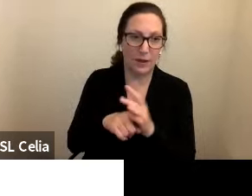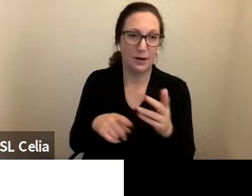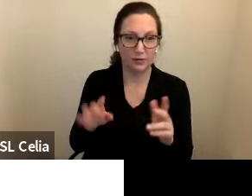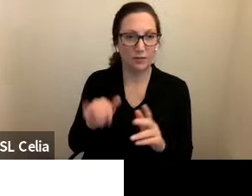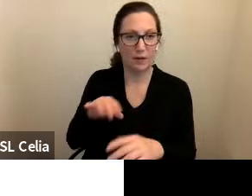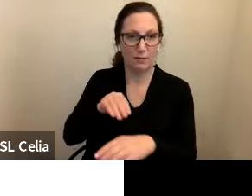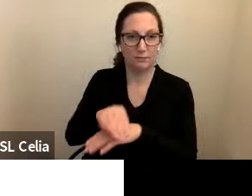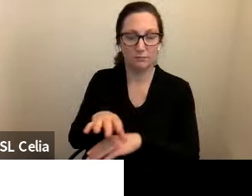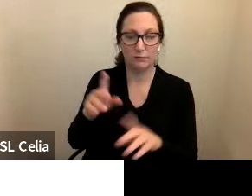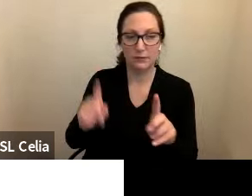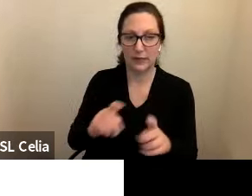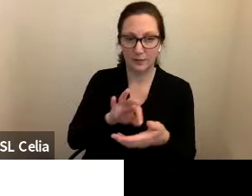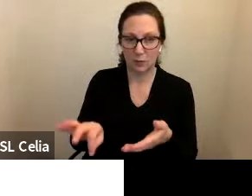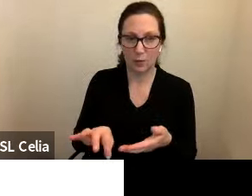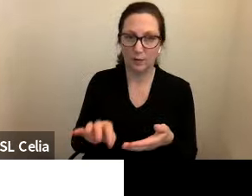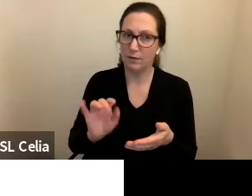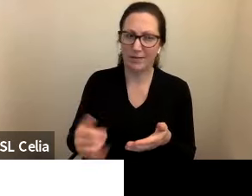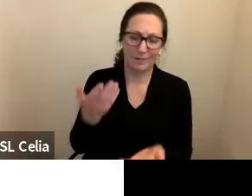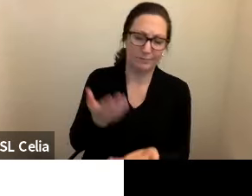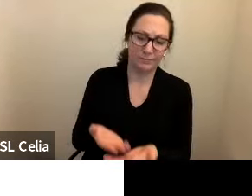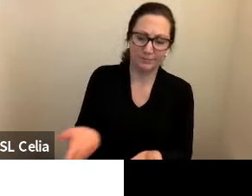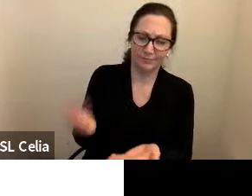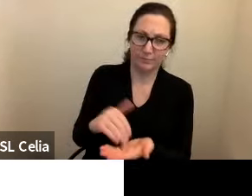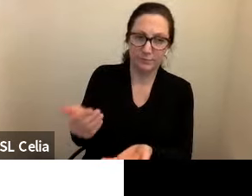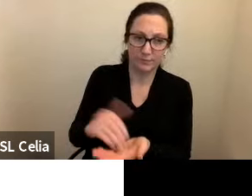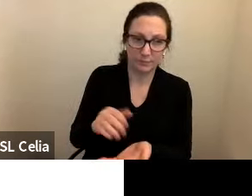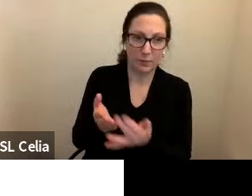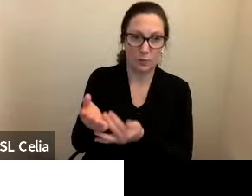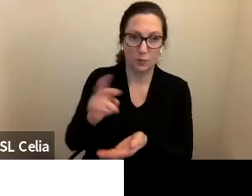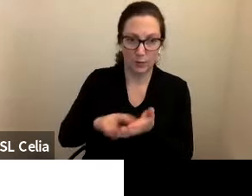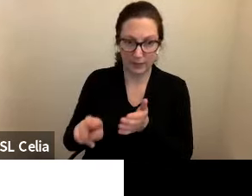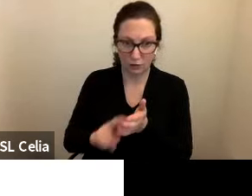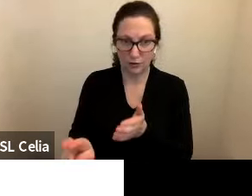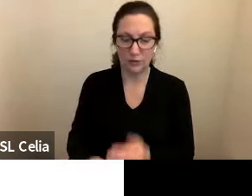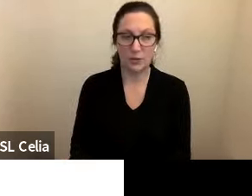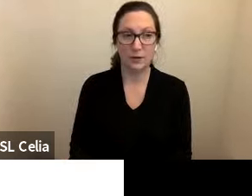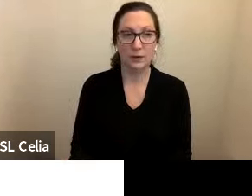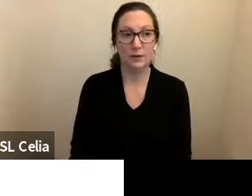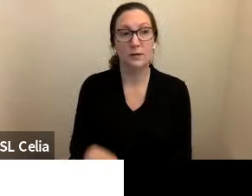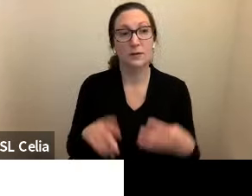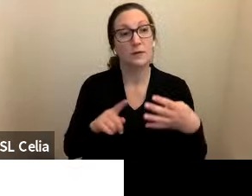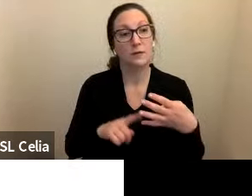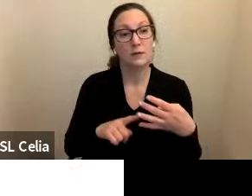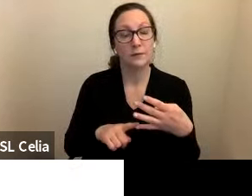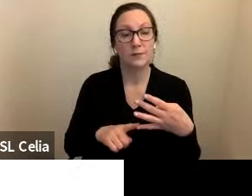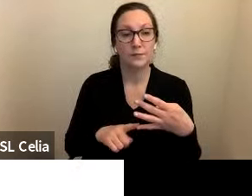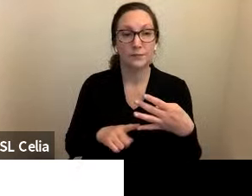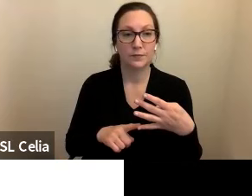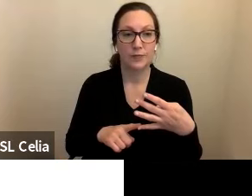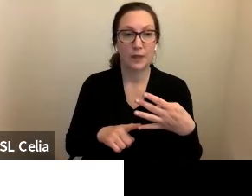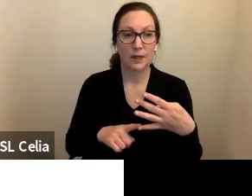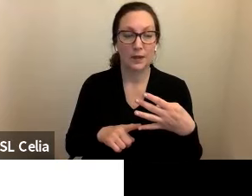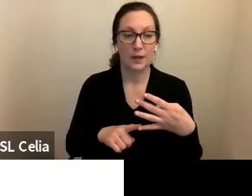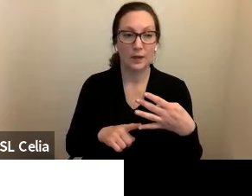been demonstrated repeatedly by research. So this last bullet on this slide is meant to make